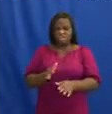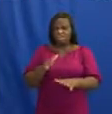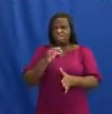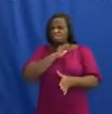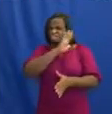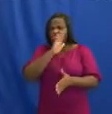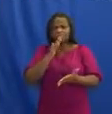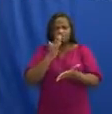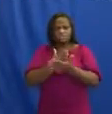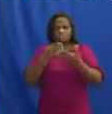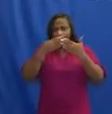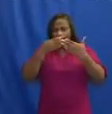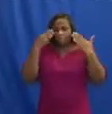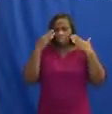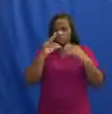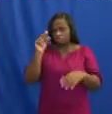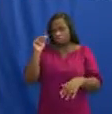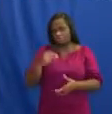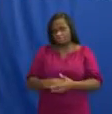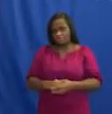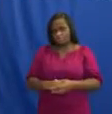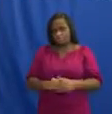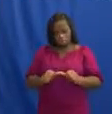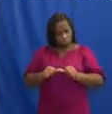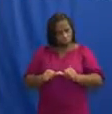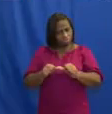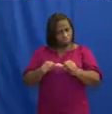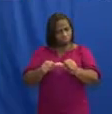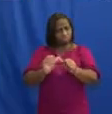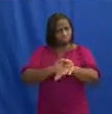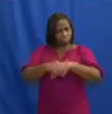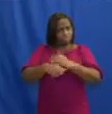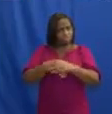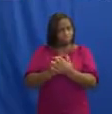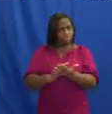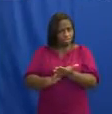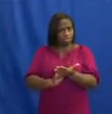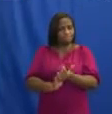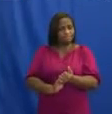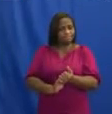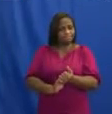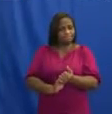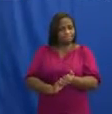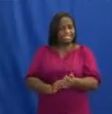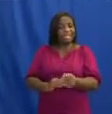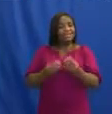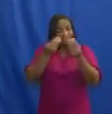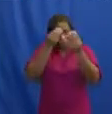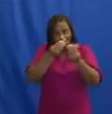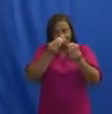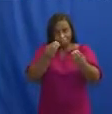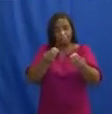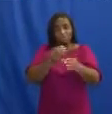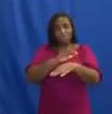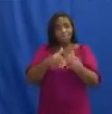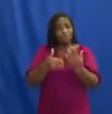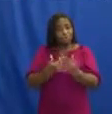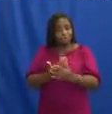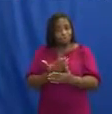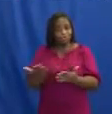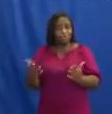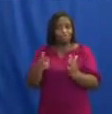pa mask ewo wo ya no ni wo forward ni wo ye hela agbuti ano to